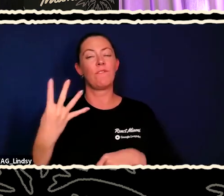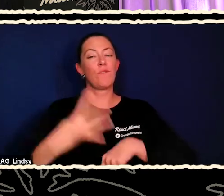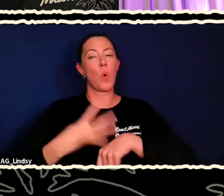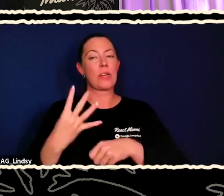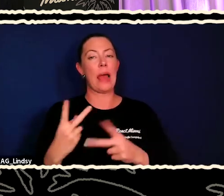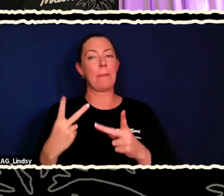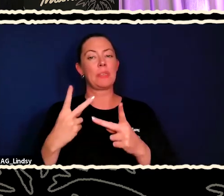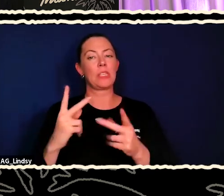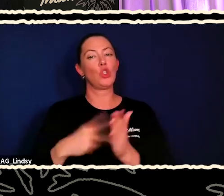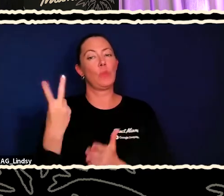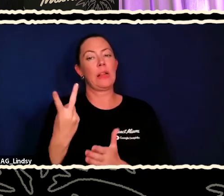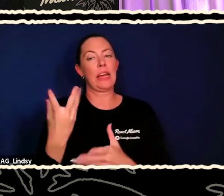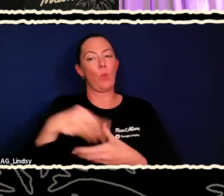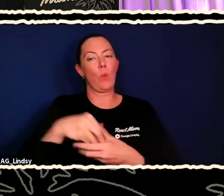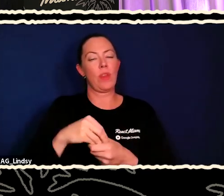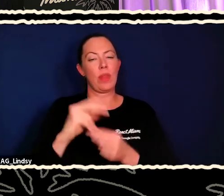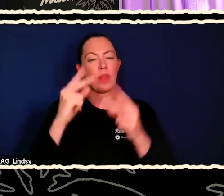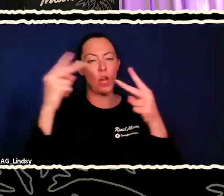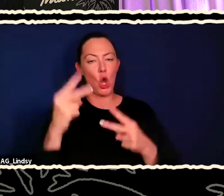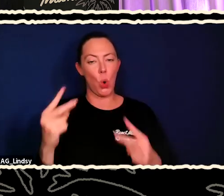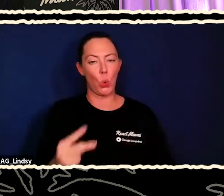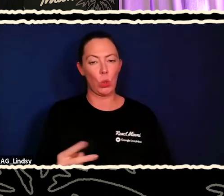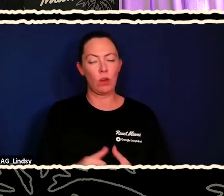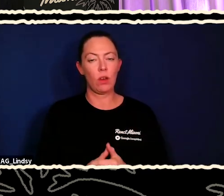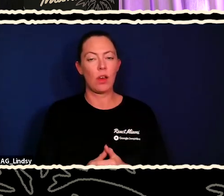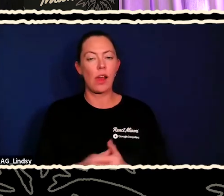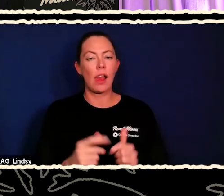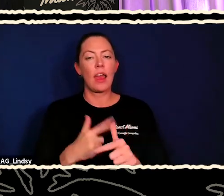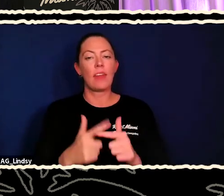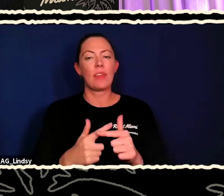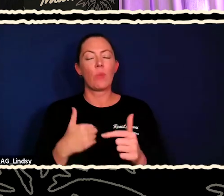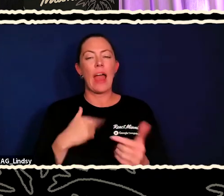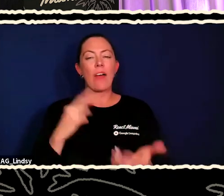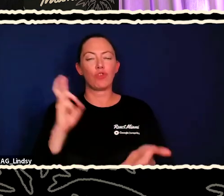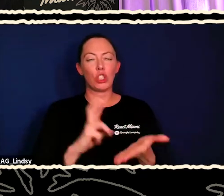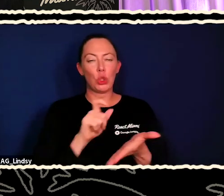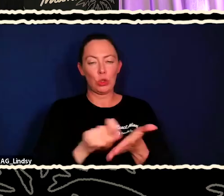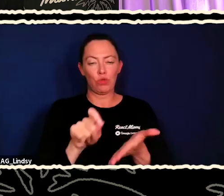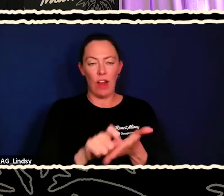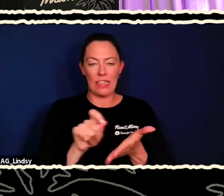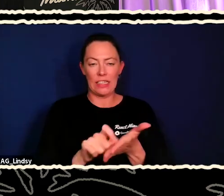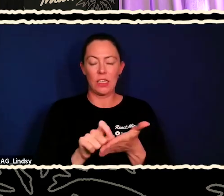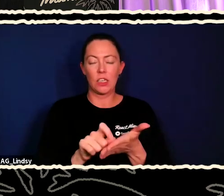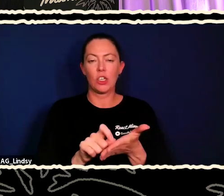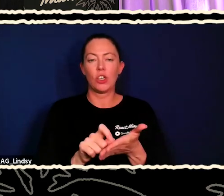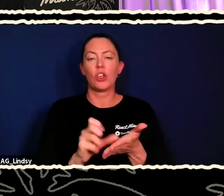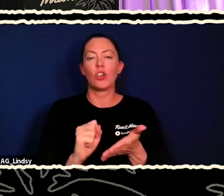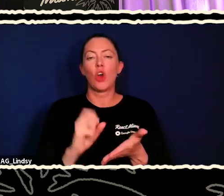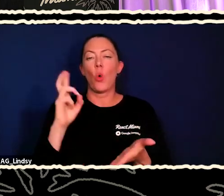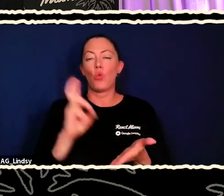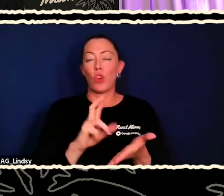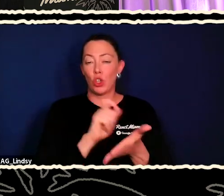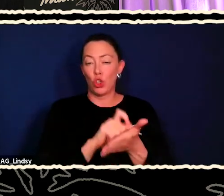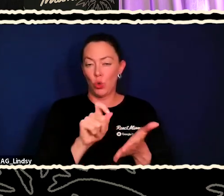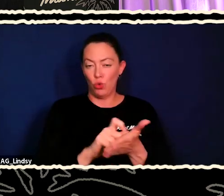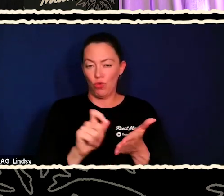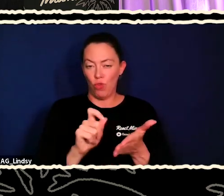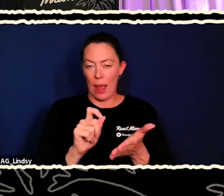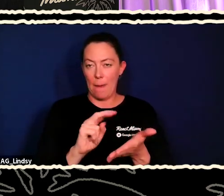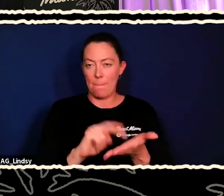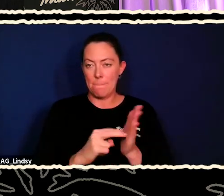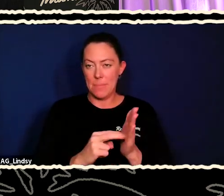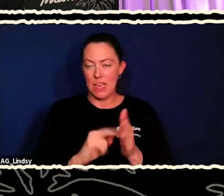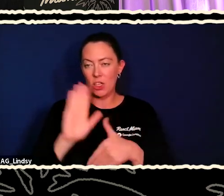code. Here's another one, reduce write. So reduce write is like this stuff here that we're seeing is all of